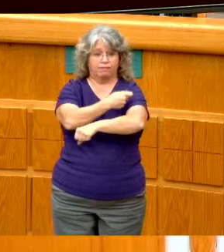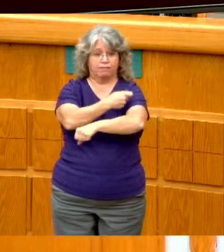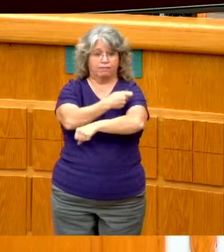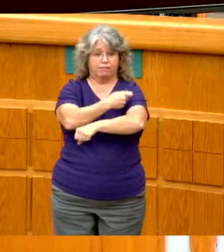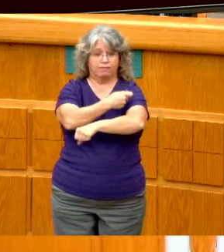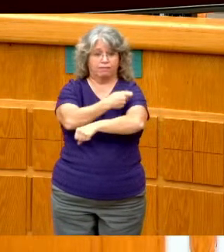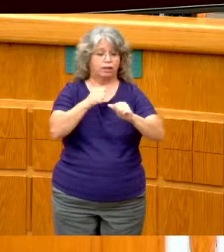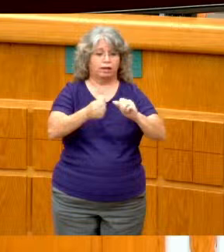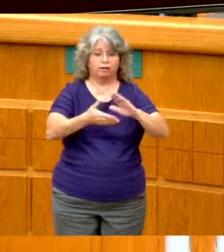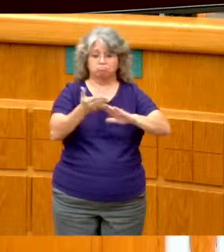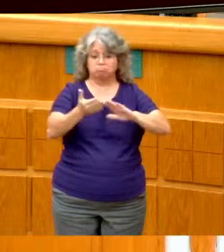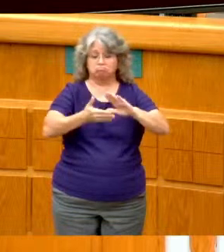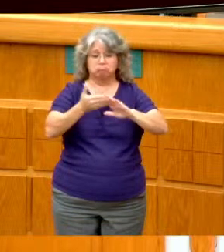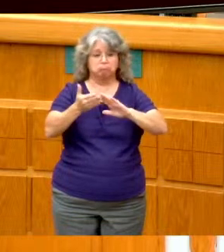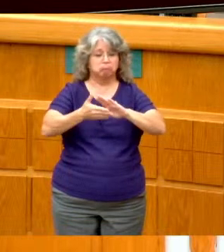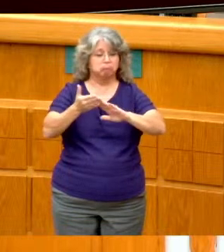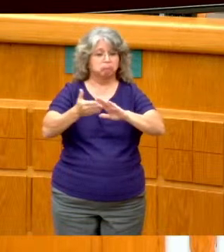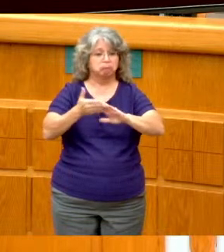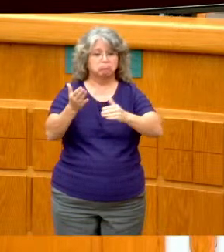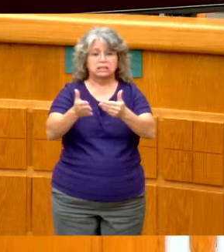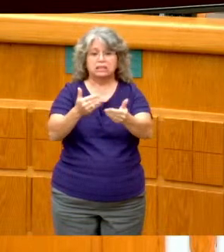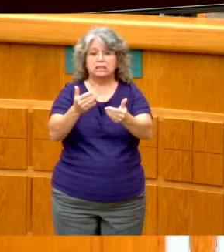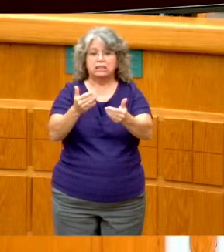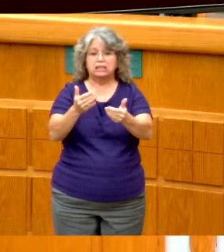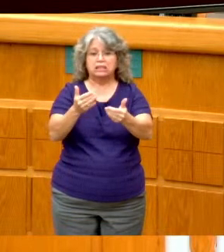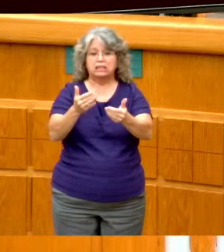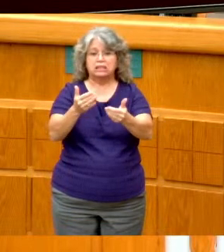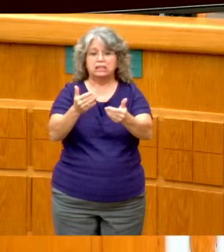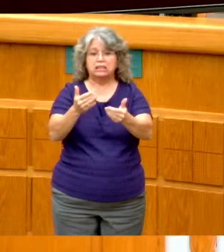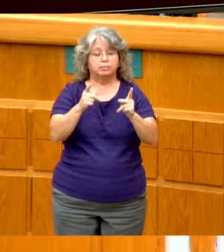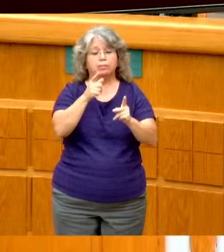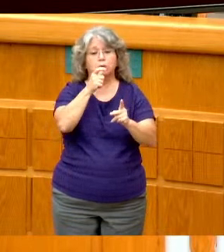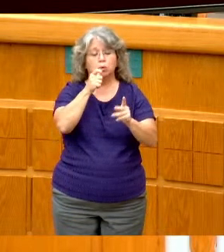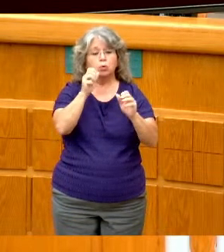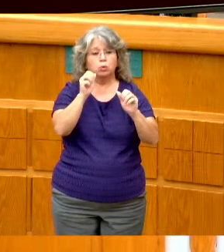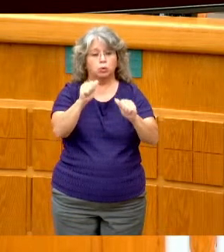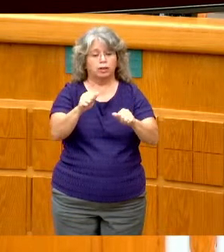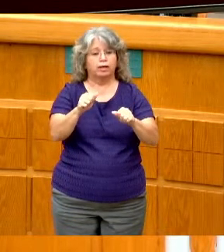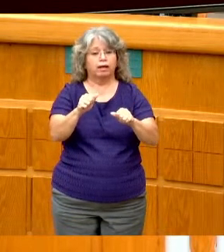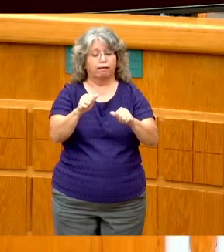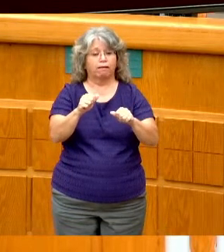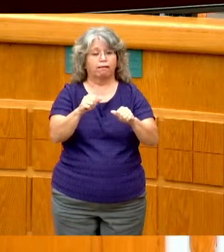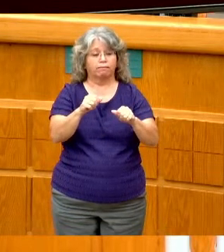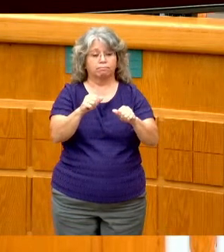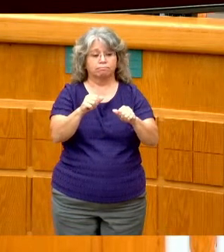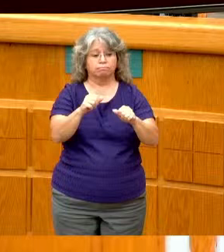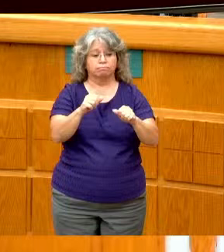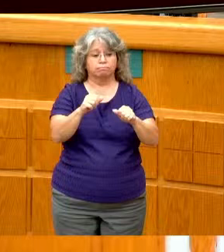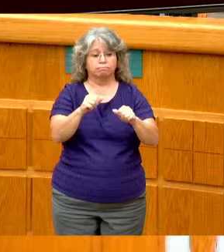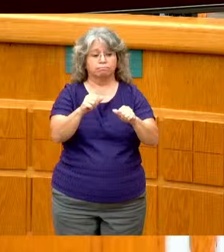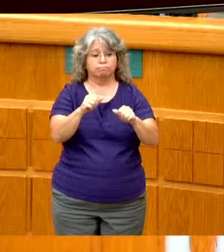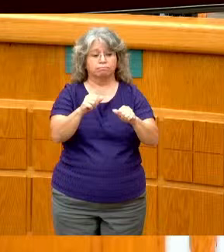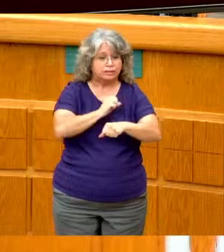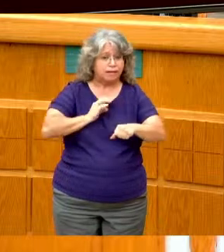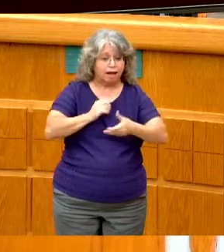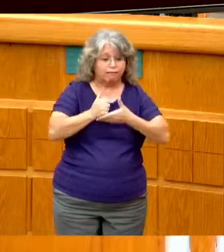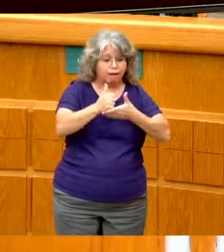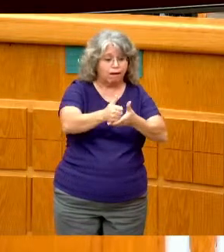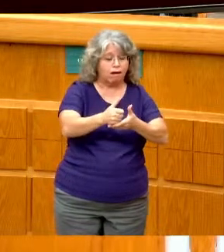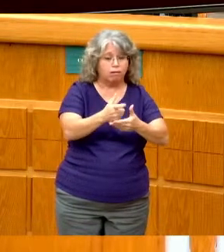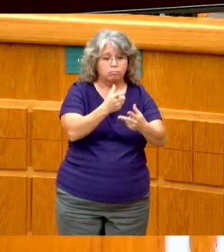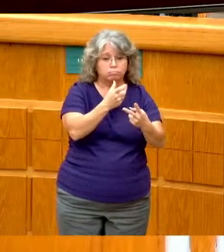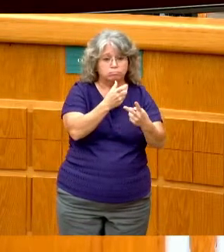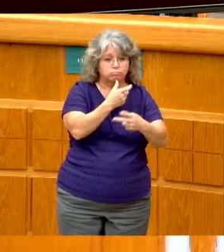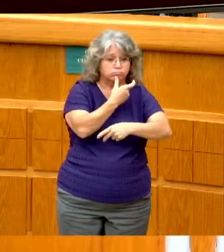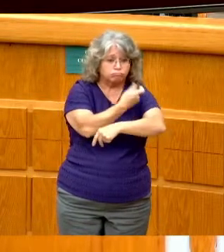can deliver them, this is important. We can all be safe together. Please continue to